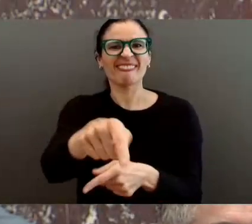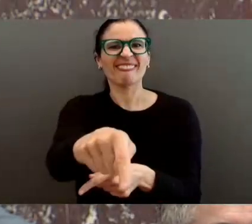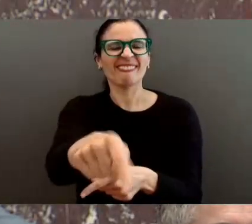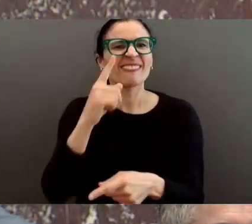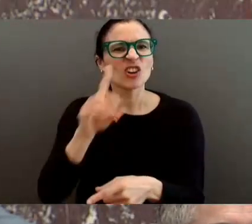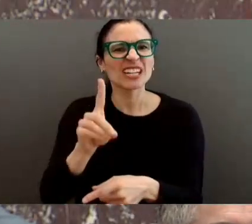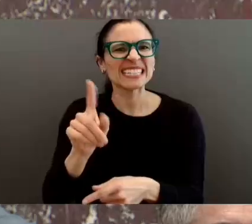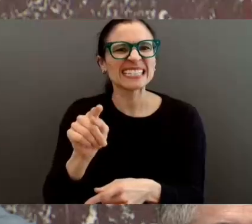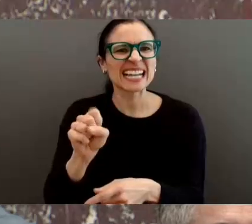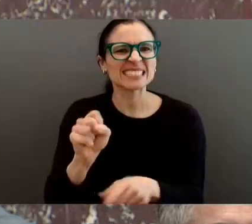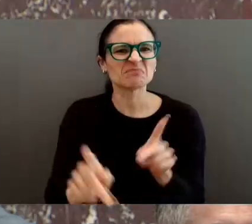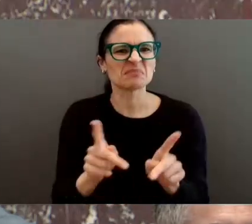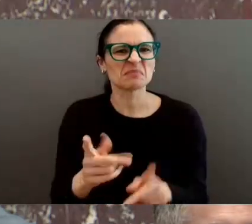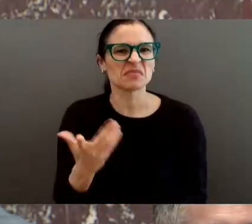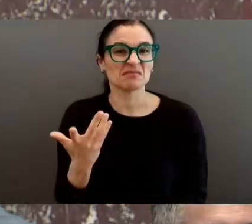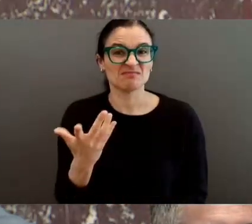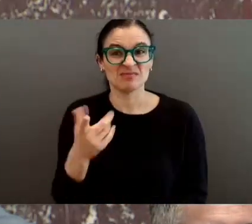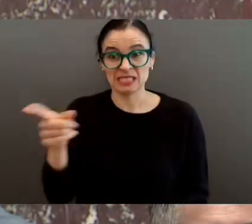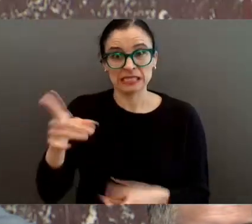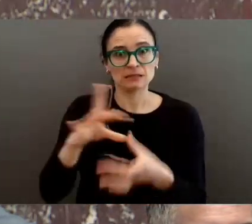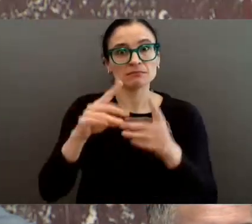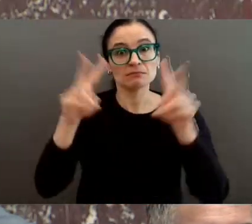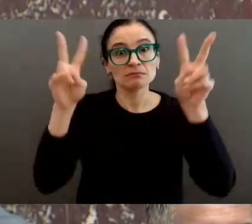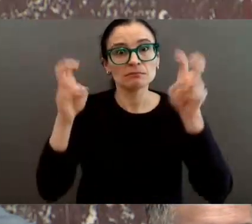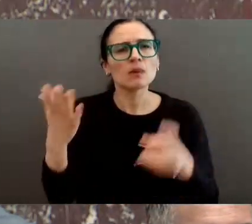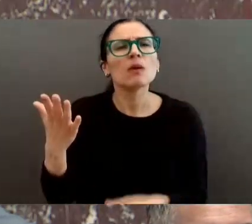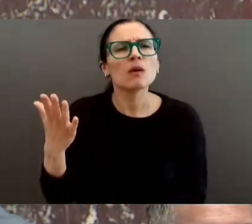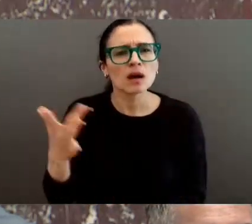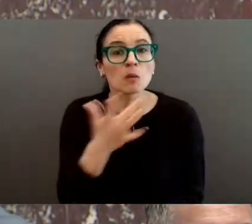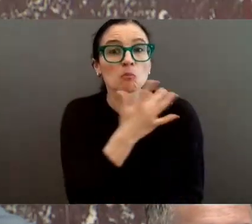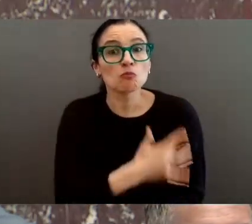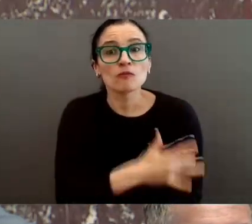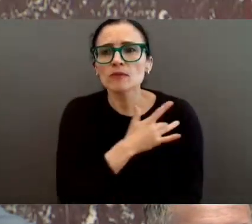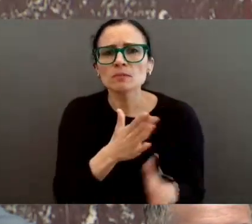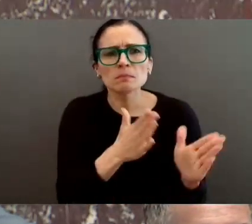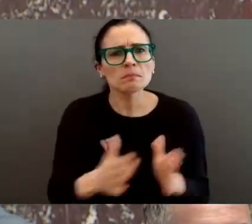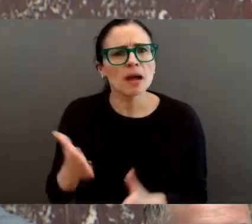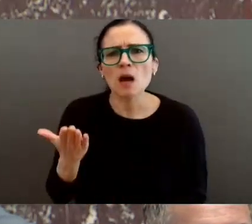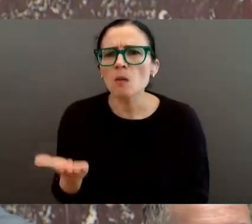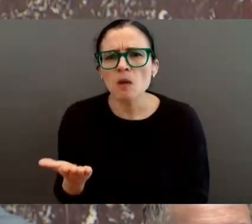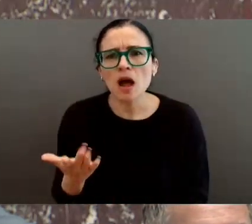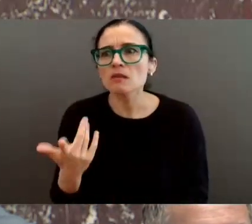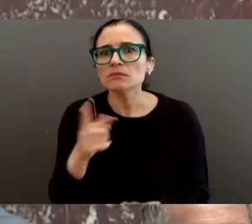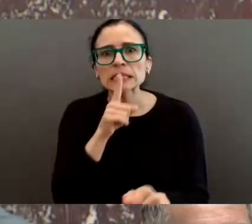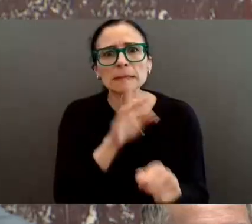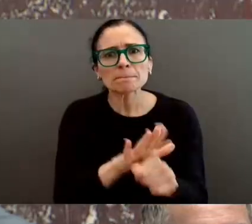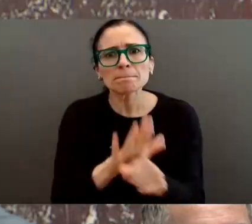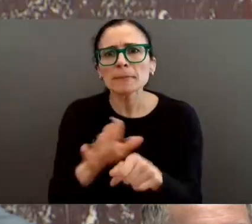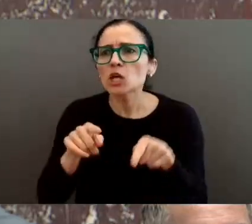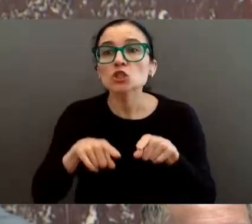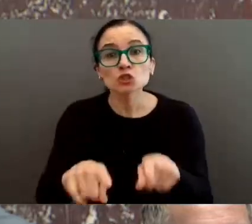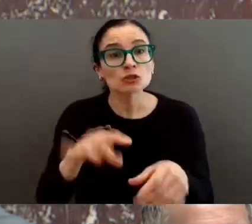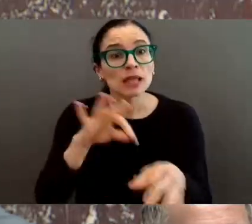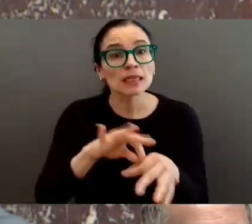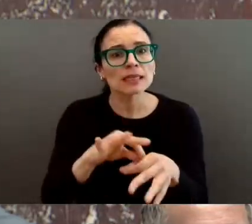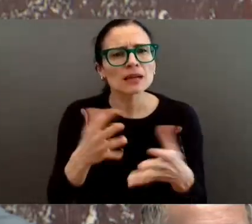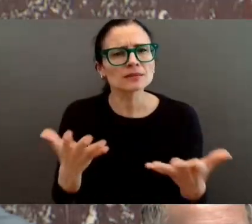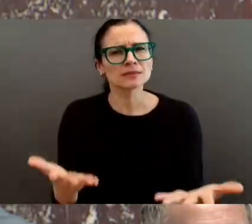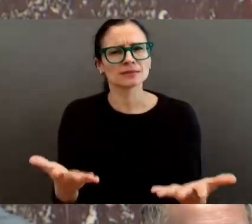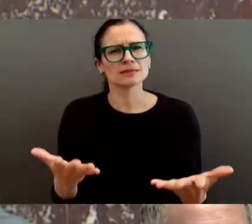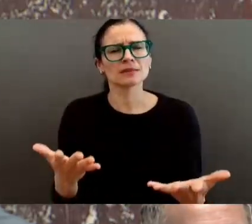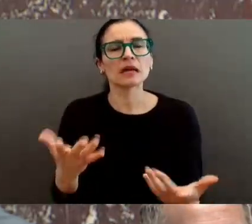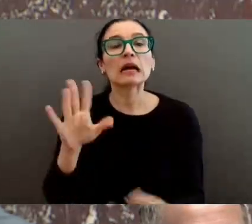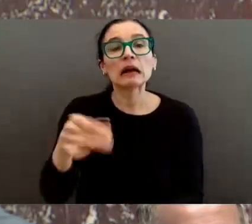and the commitments the province made during the election are going to make sense," end quote. That's